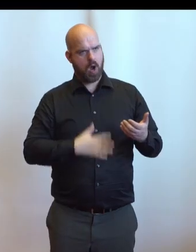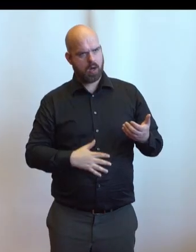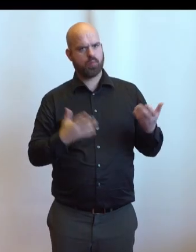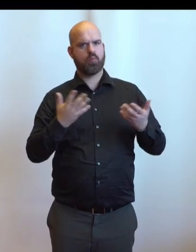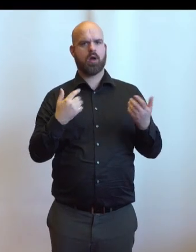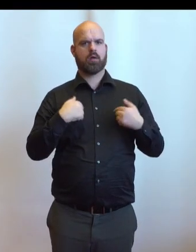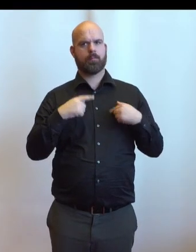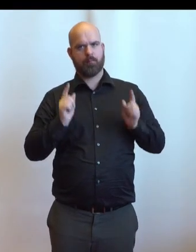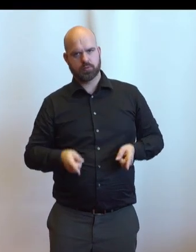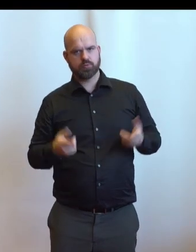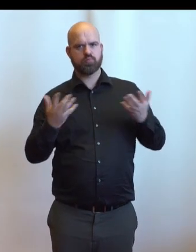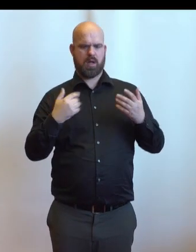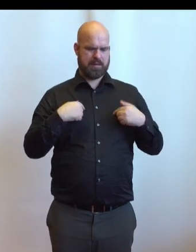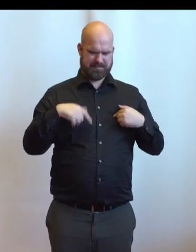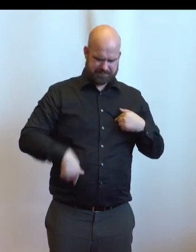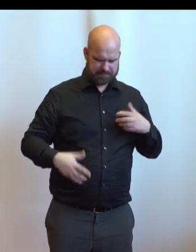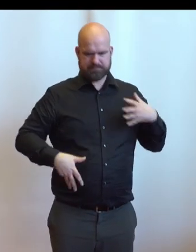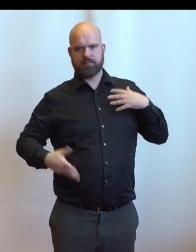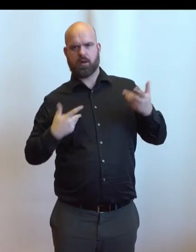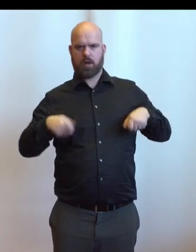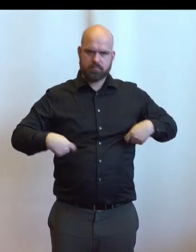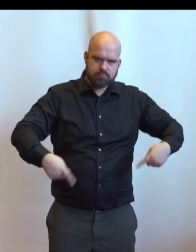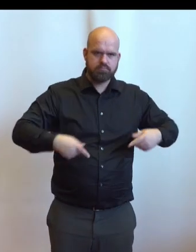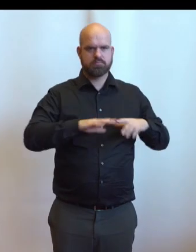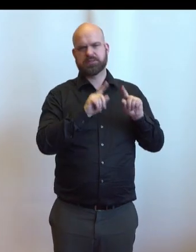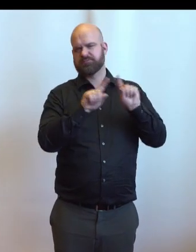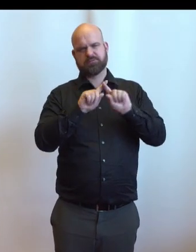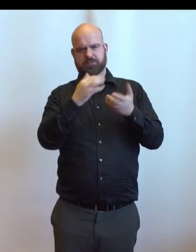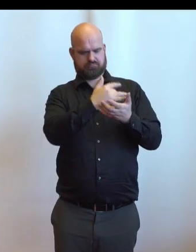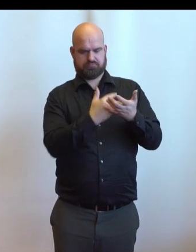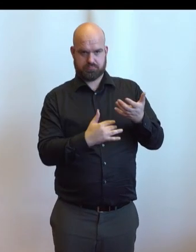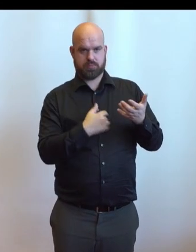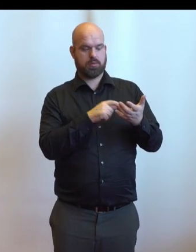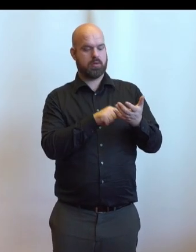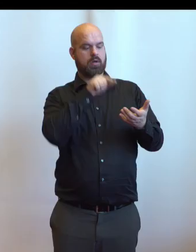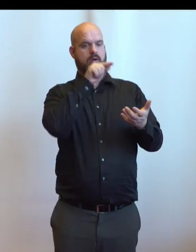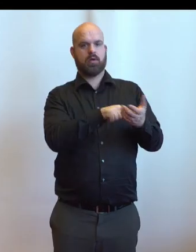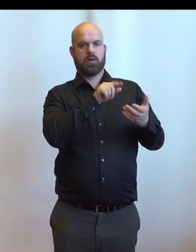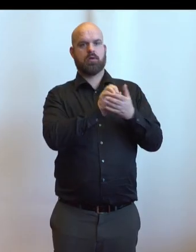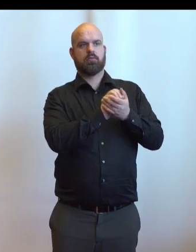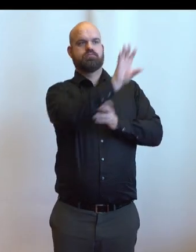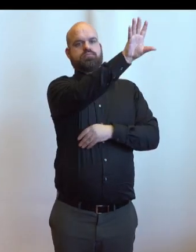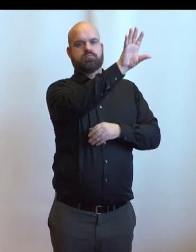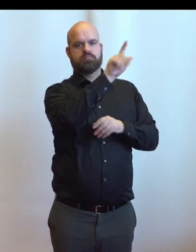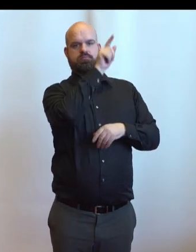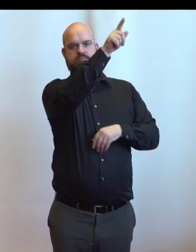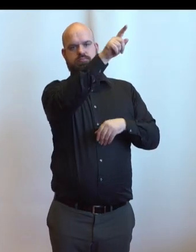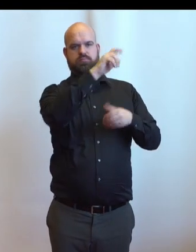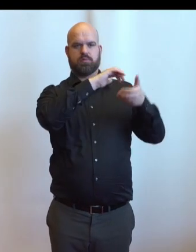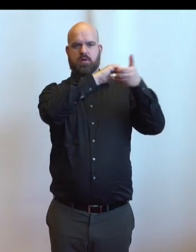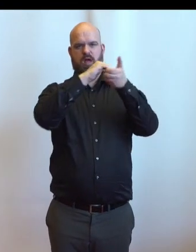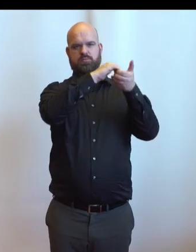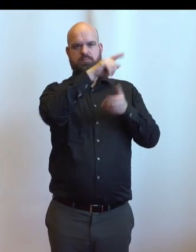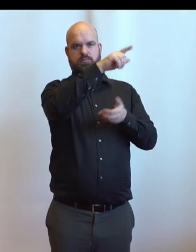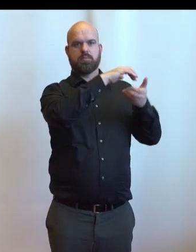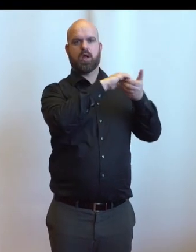these, the idea is really to mainstream the requirement of accommodation provision to your employees.